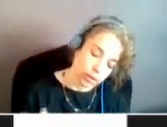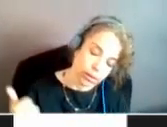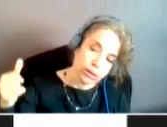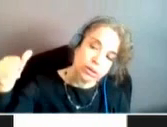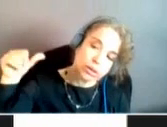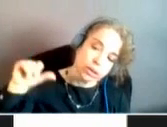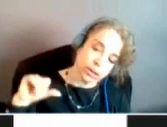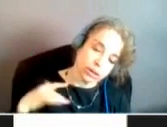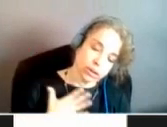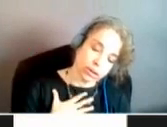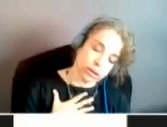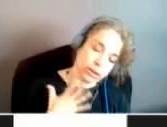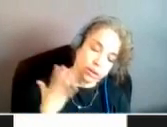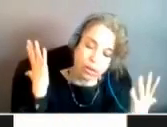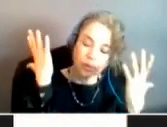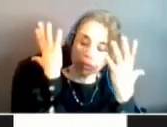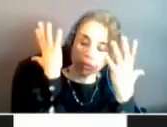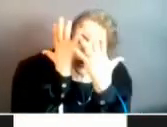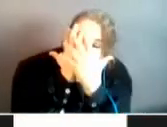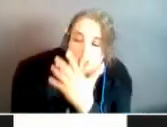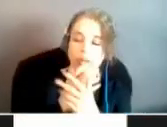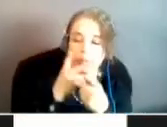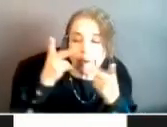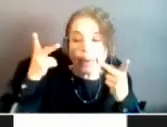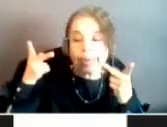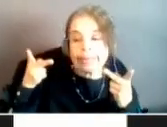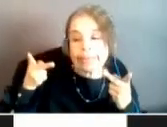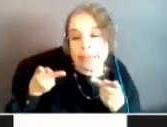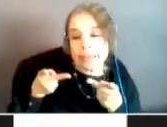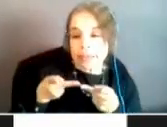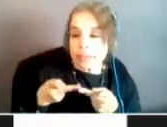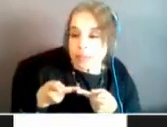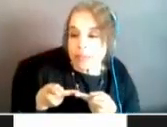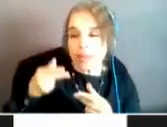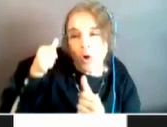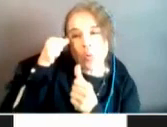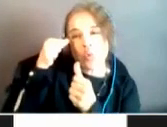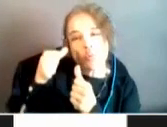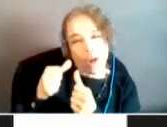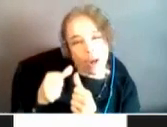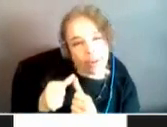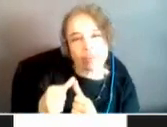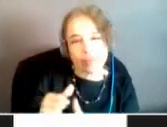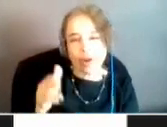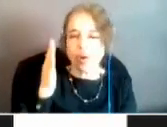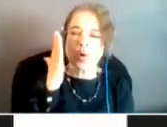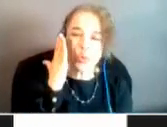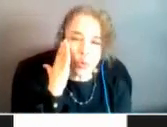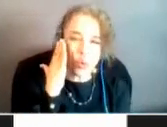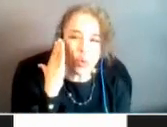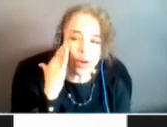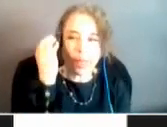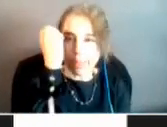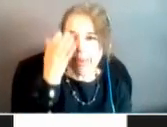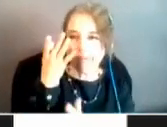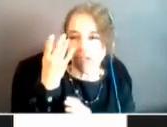you know, just in this dark place." And, you know, and I reminded her, because she said, you know, she said, "I thought